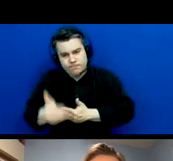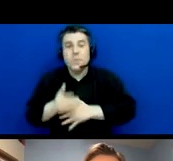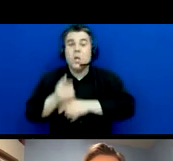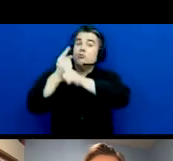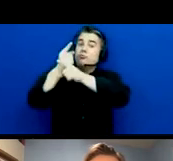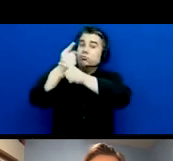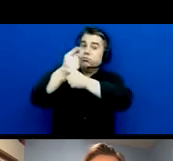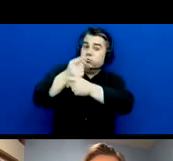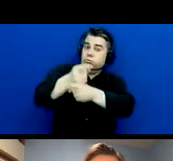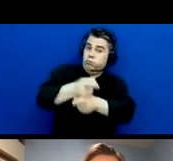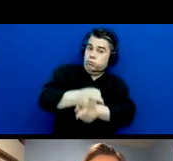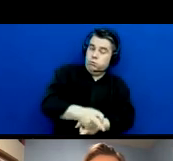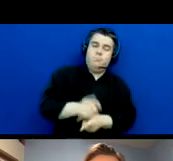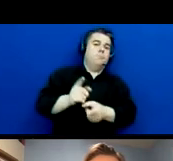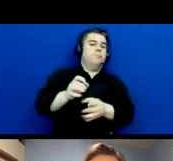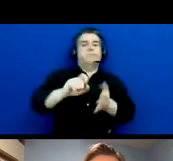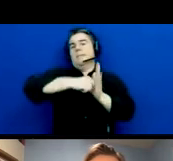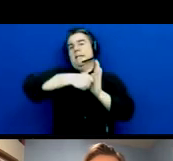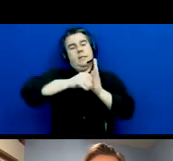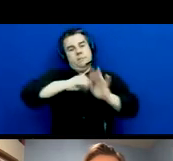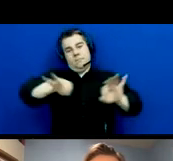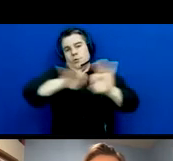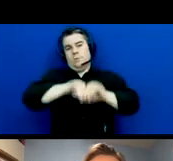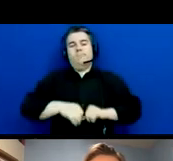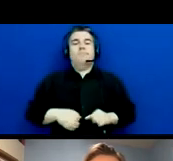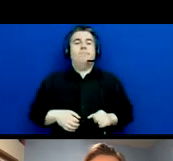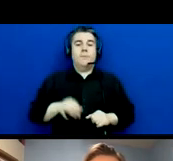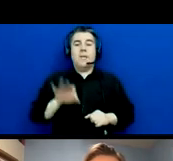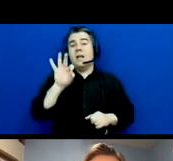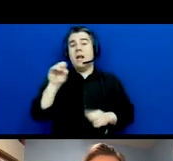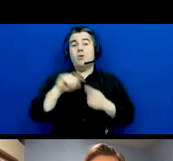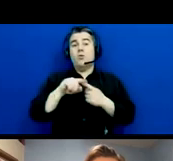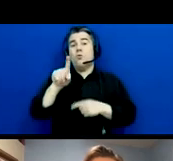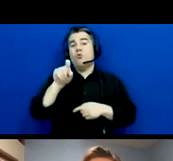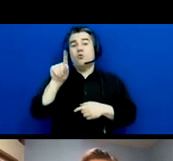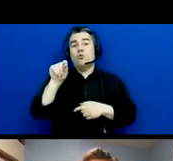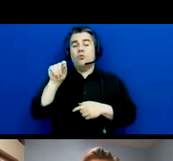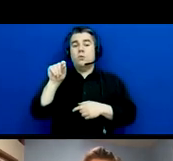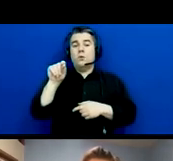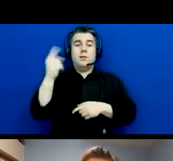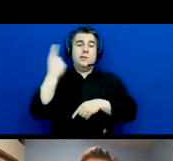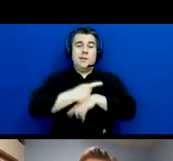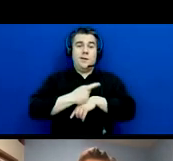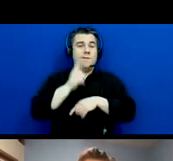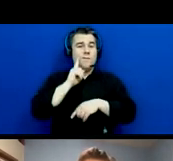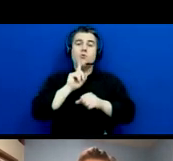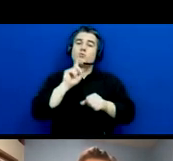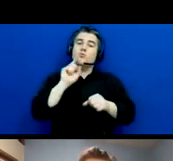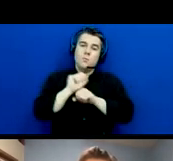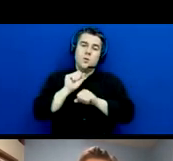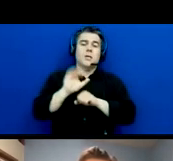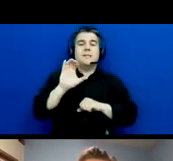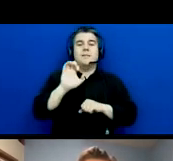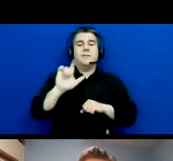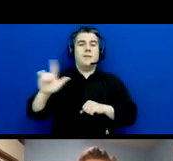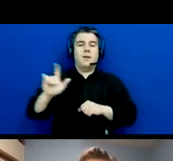truly is key. Giving your body 90 to 120 days to really turn over those cells and change